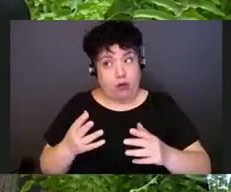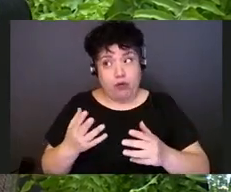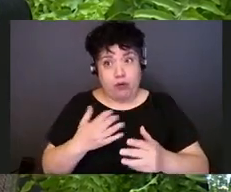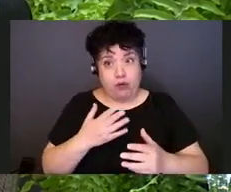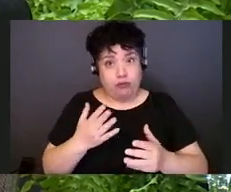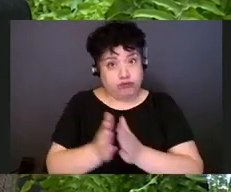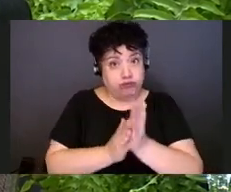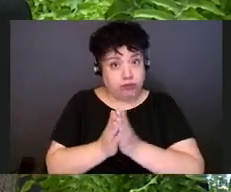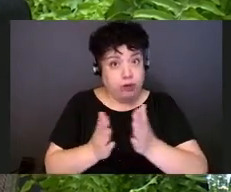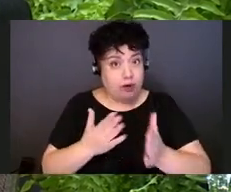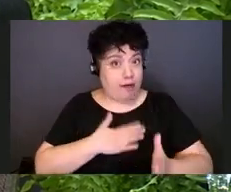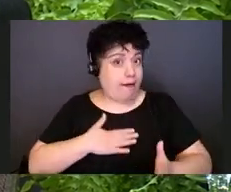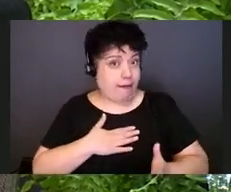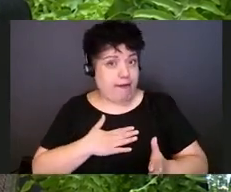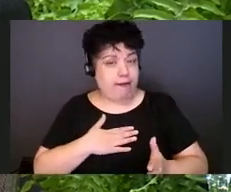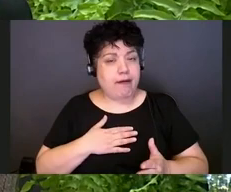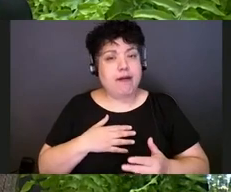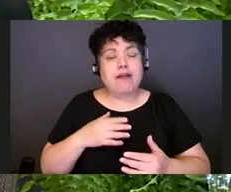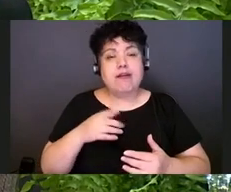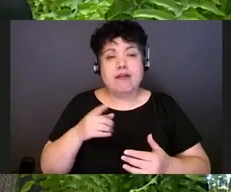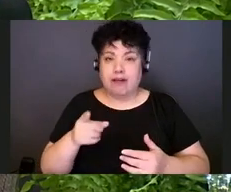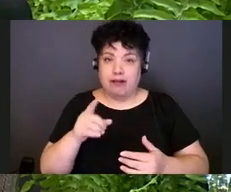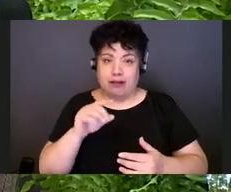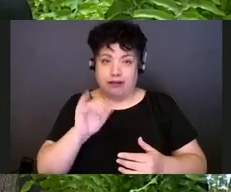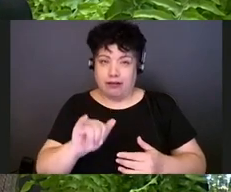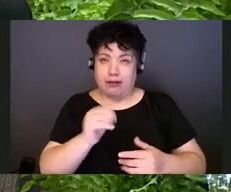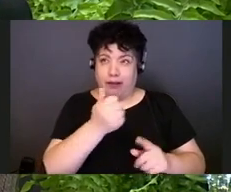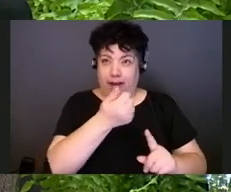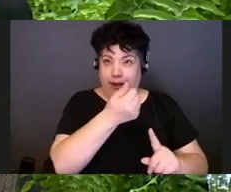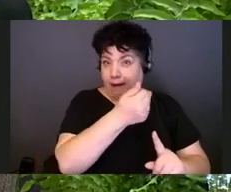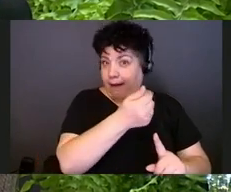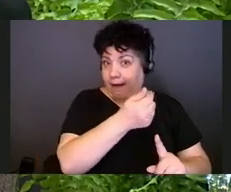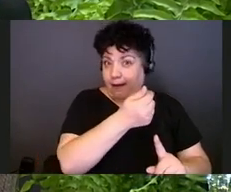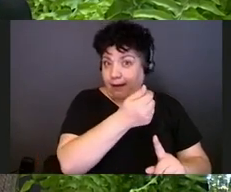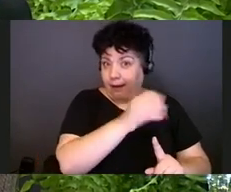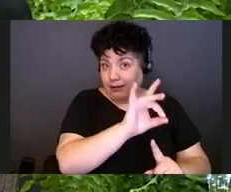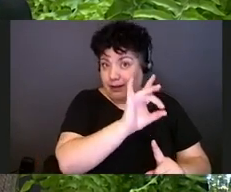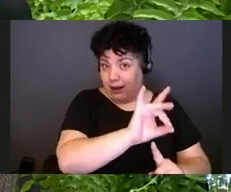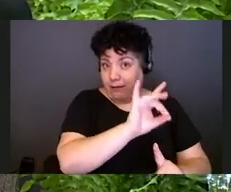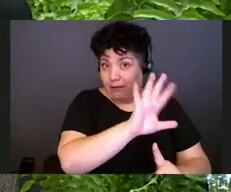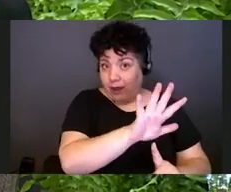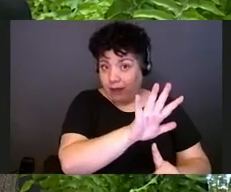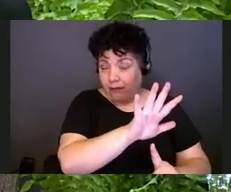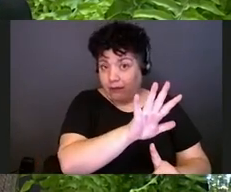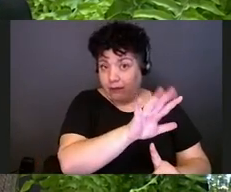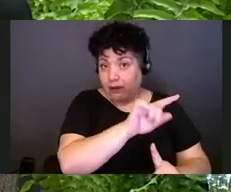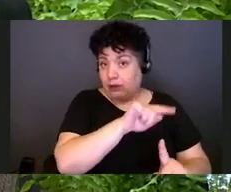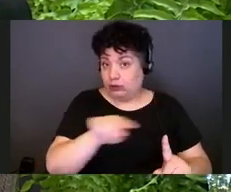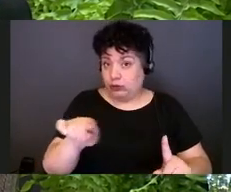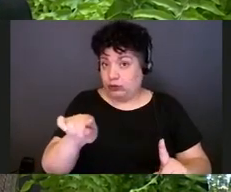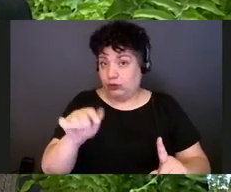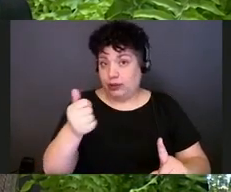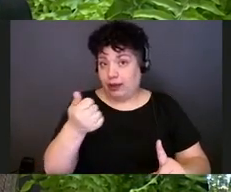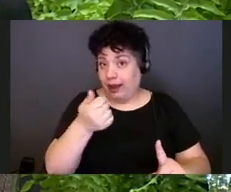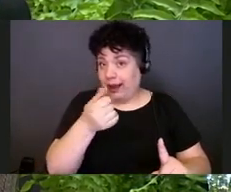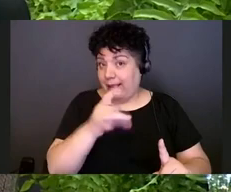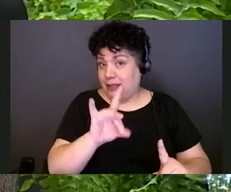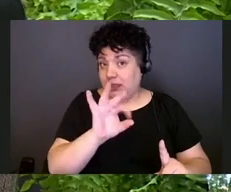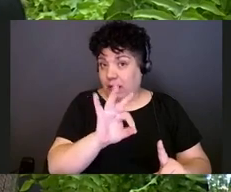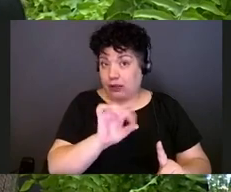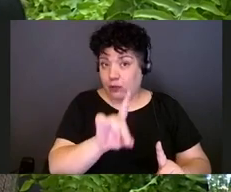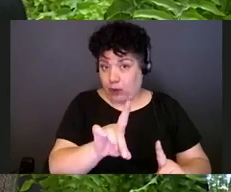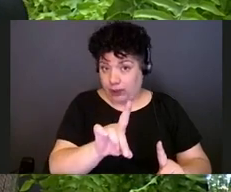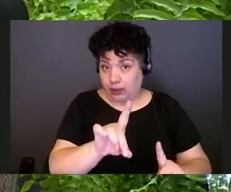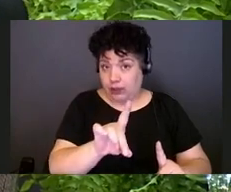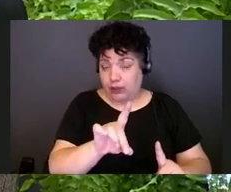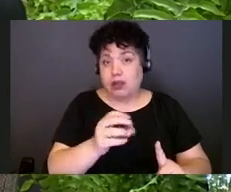So it didn't take long that from 1885 to 1891, a lot of